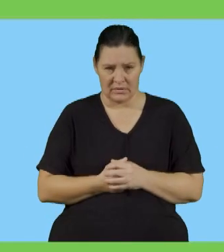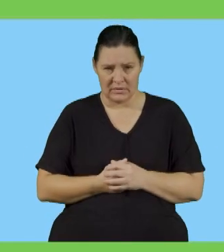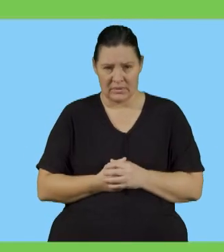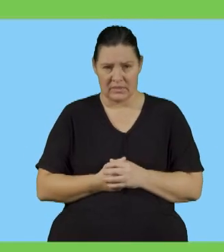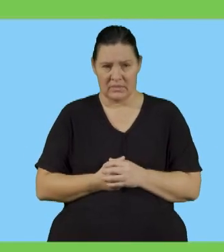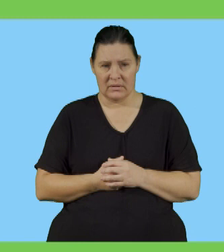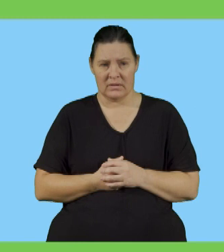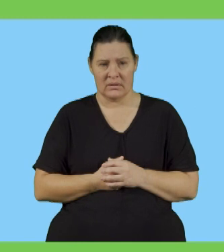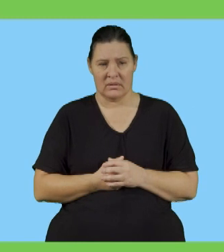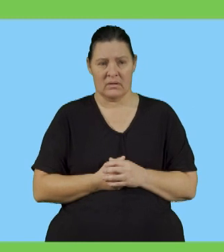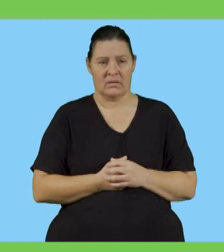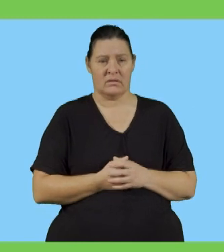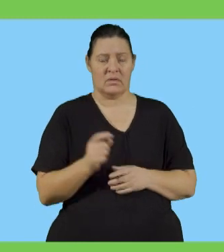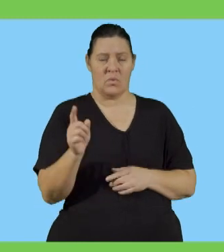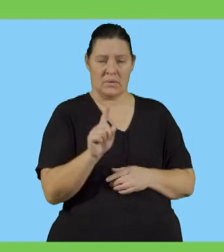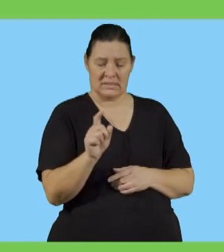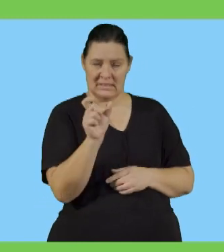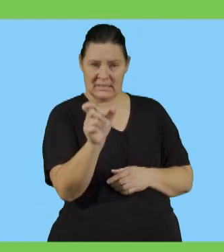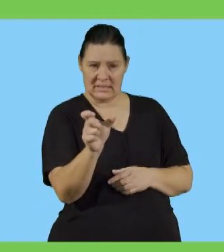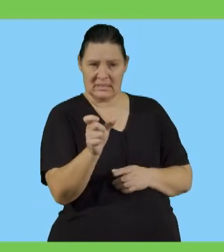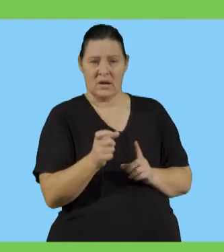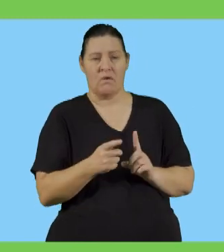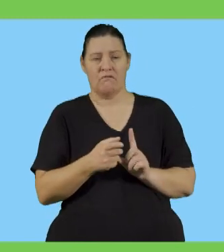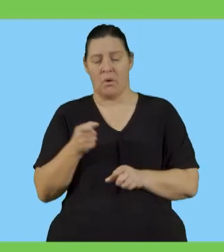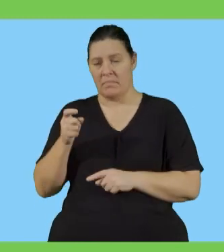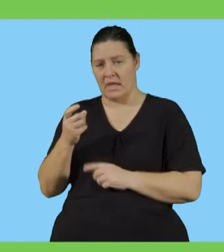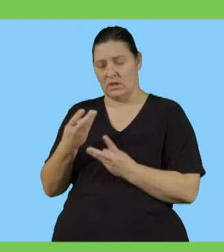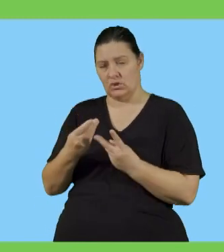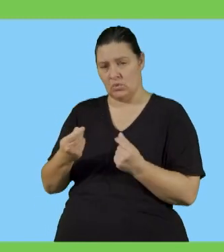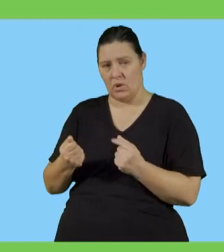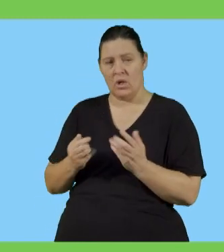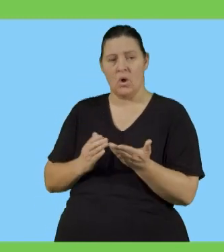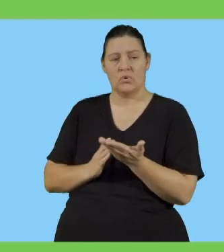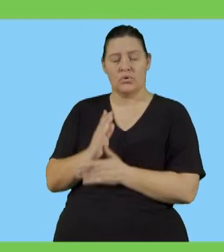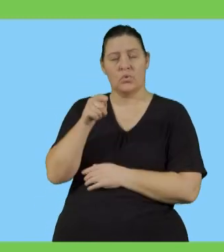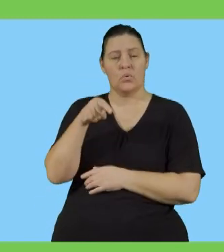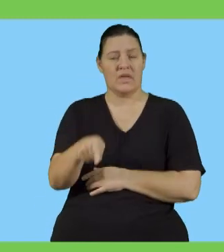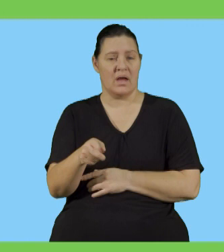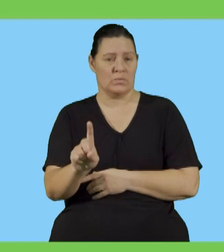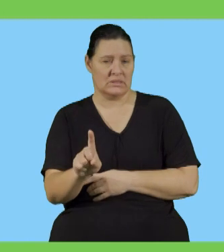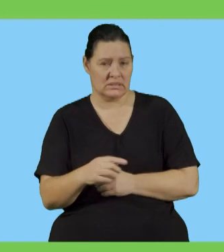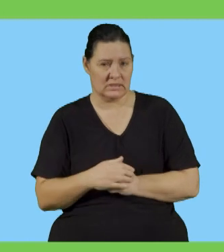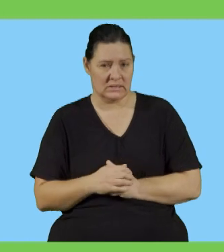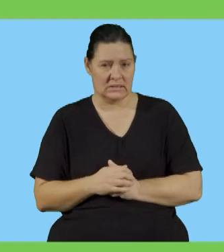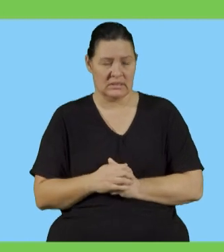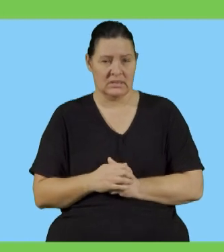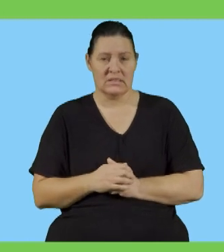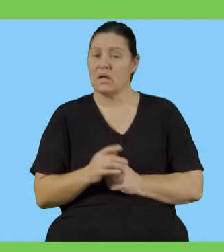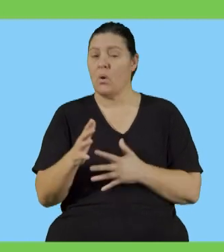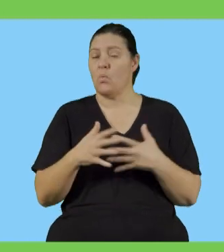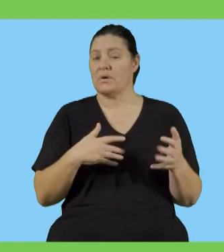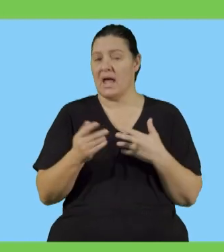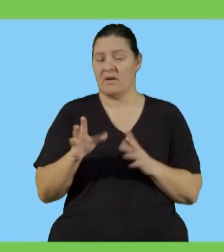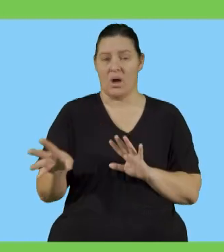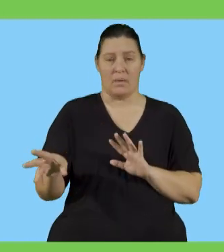the plant absorbs the space from the soil through the. So this tells us that whatever is